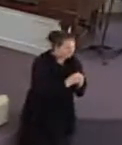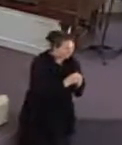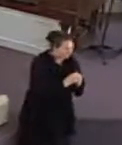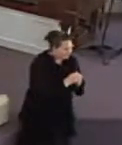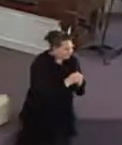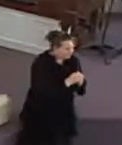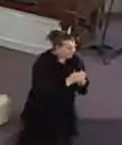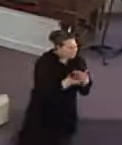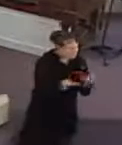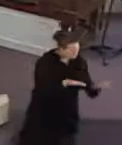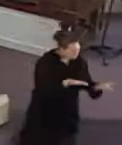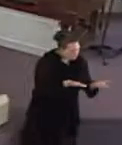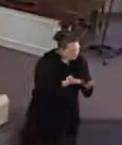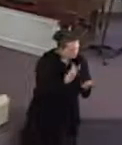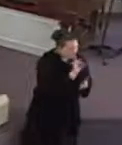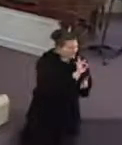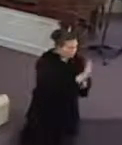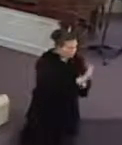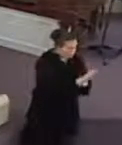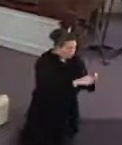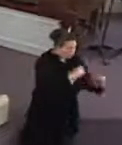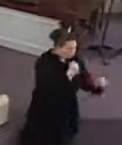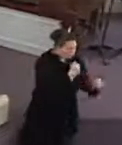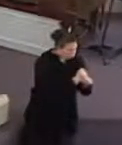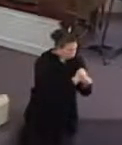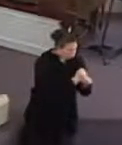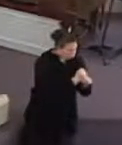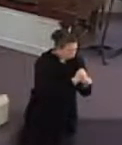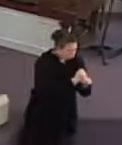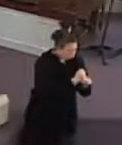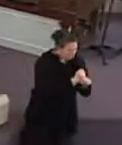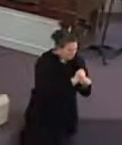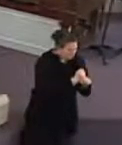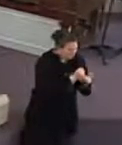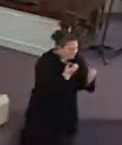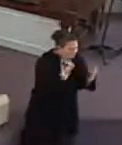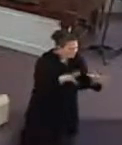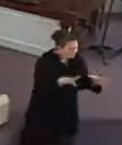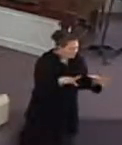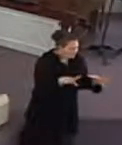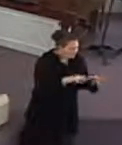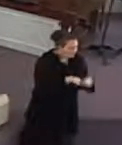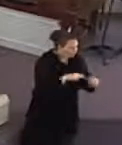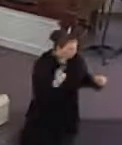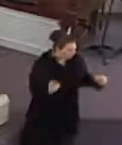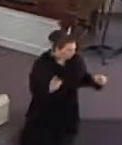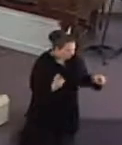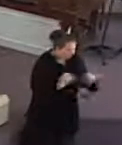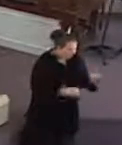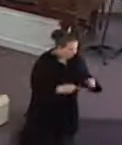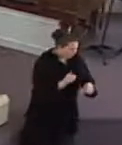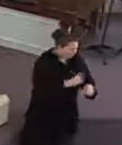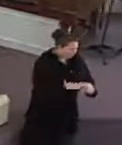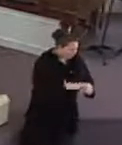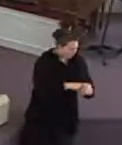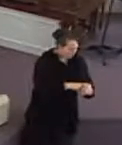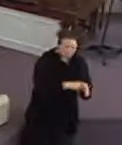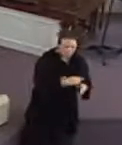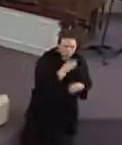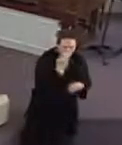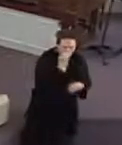and he served until he was 84 years of age, and he finally resigned for the last time. The man was a fount of knowledge,